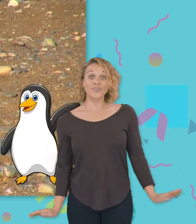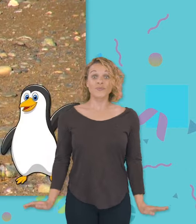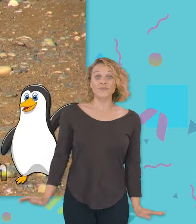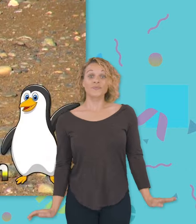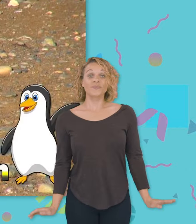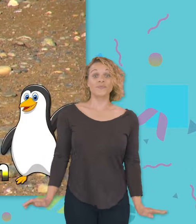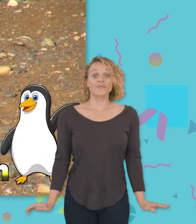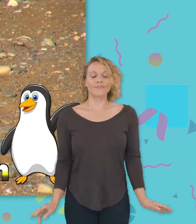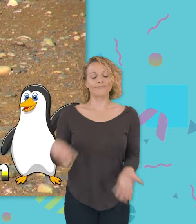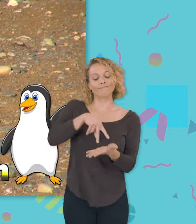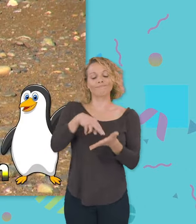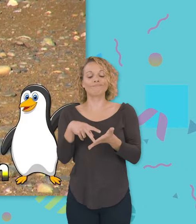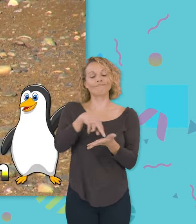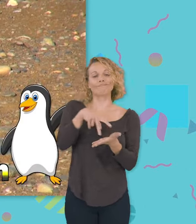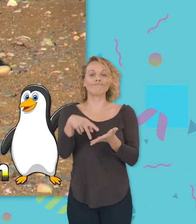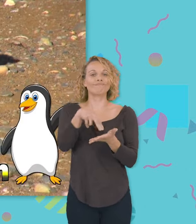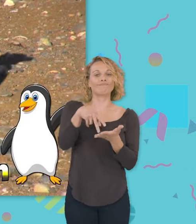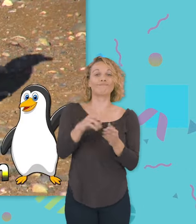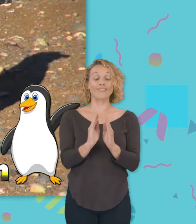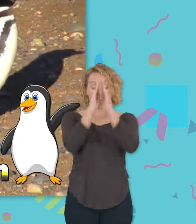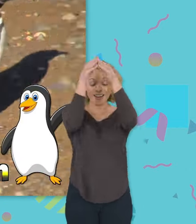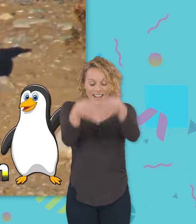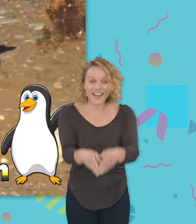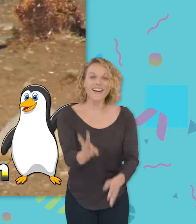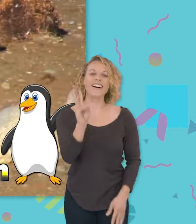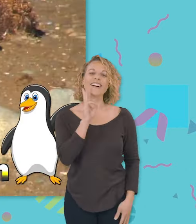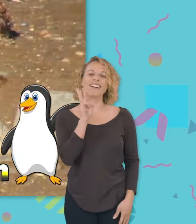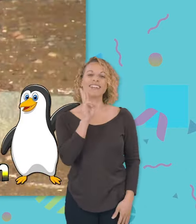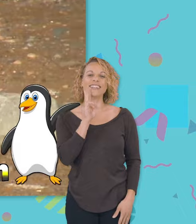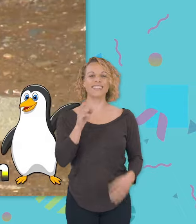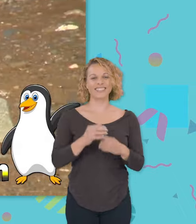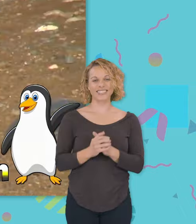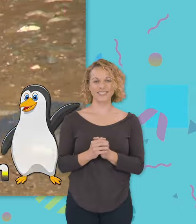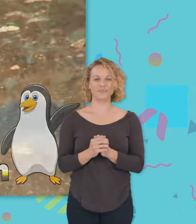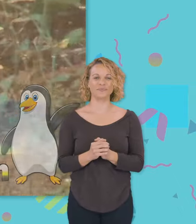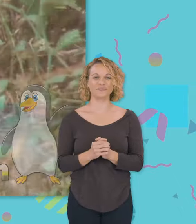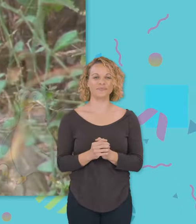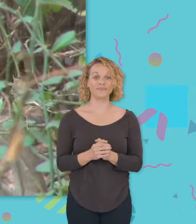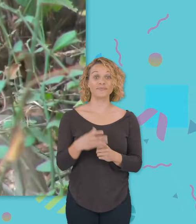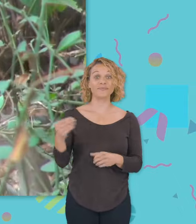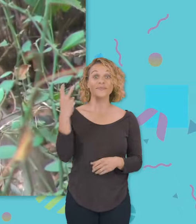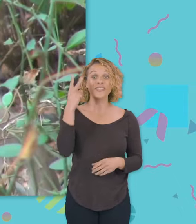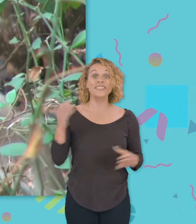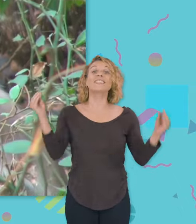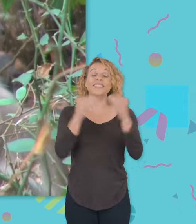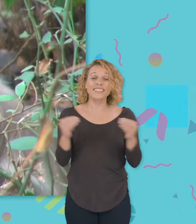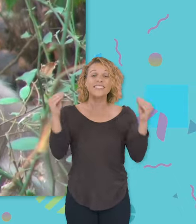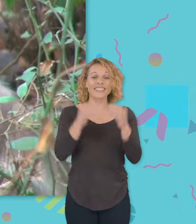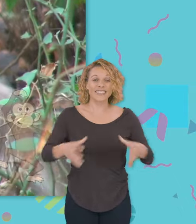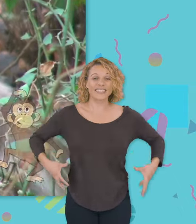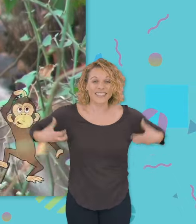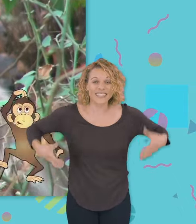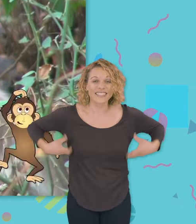some penguins waddling around, diving into the water. And I see even